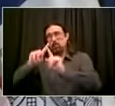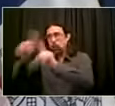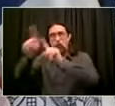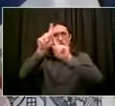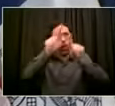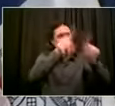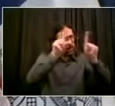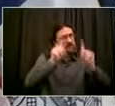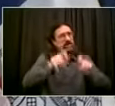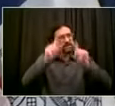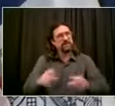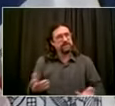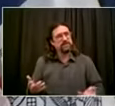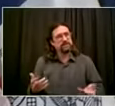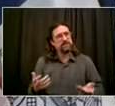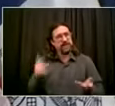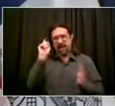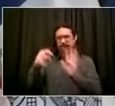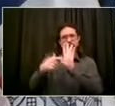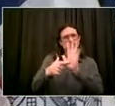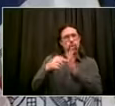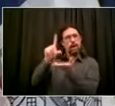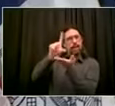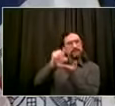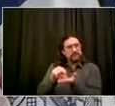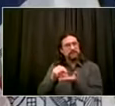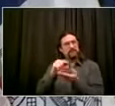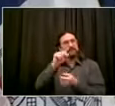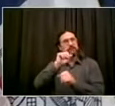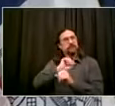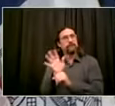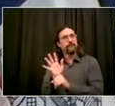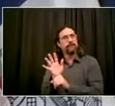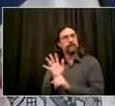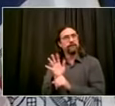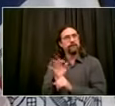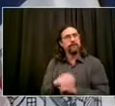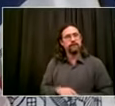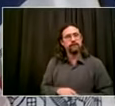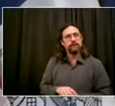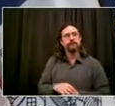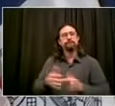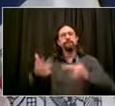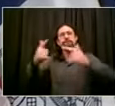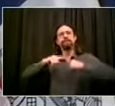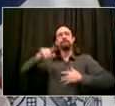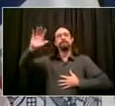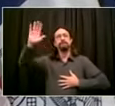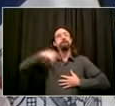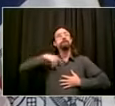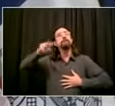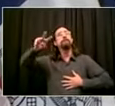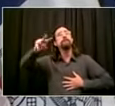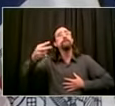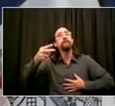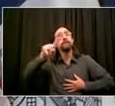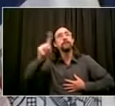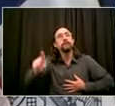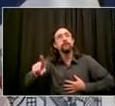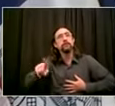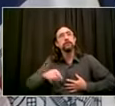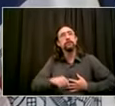Mayor, sticking to that a bit, I know you were a bit reluctant to talk about zip code by zip code understanding of how the numbers are doing in other red